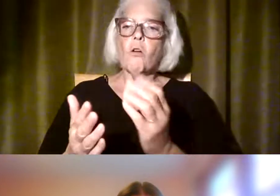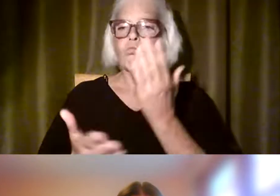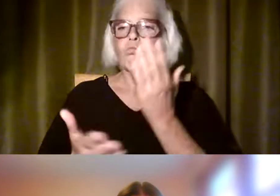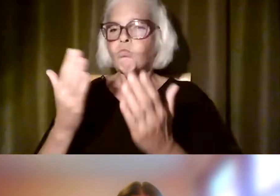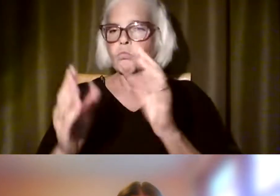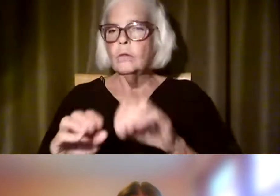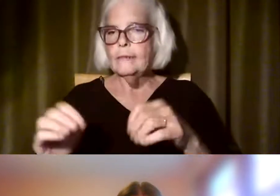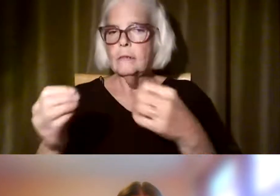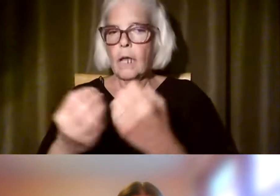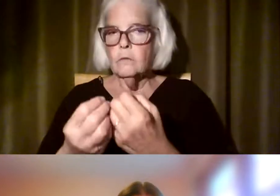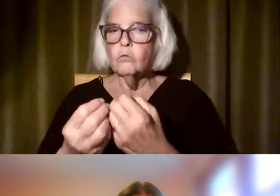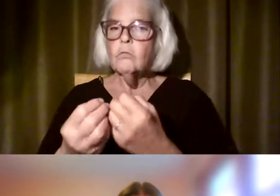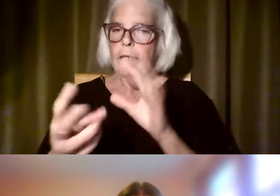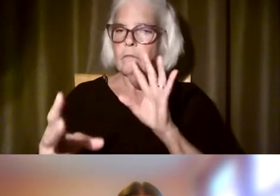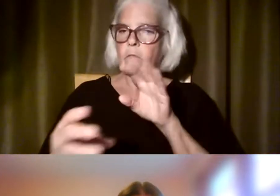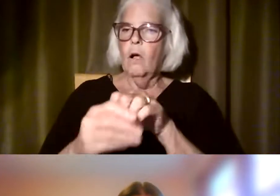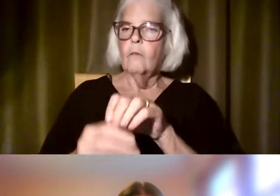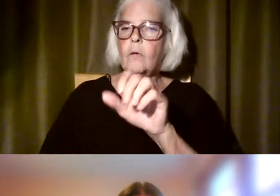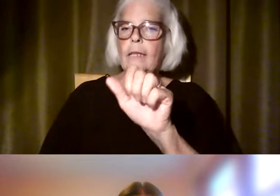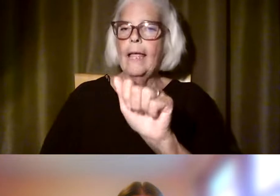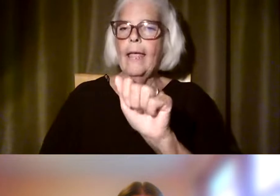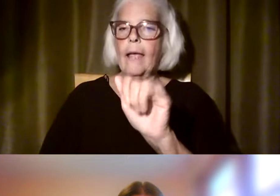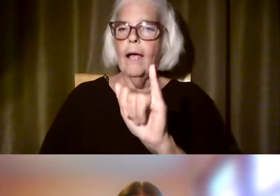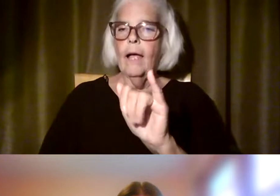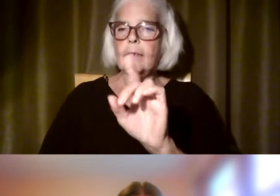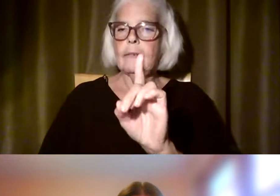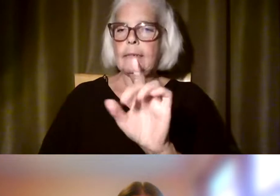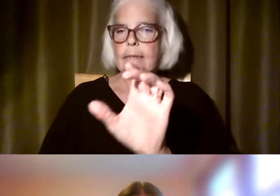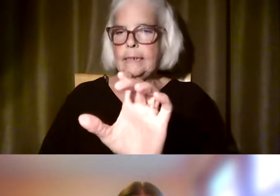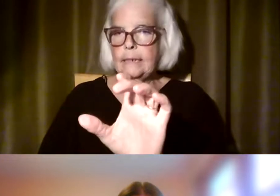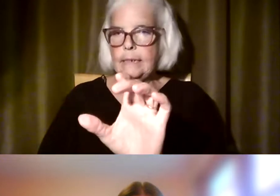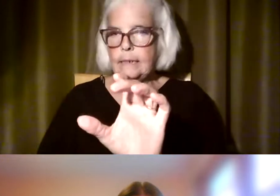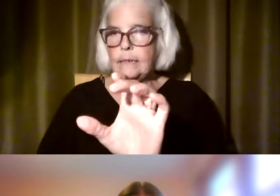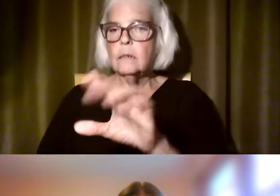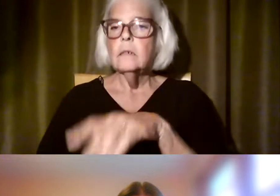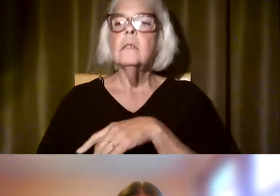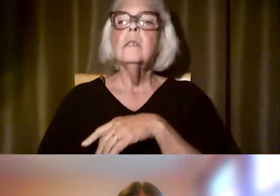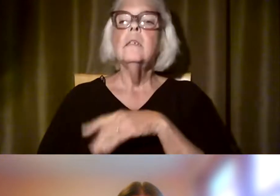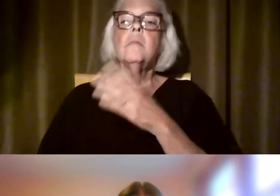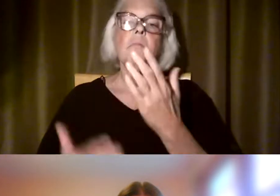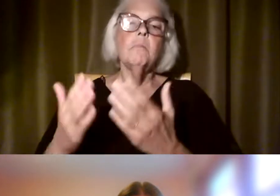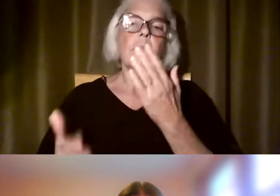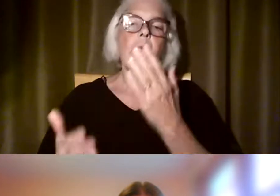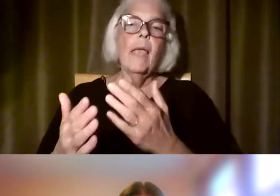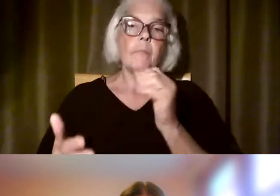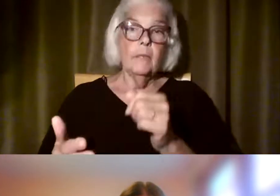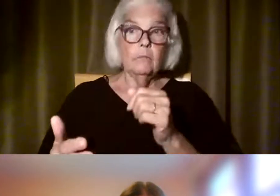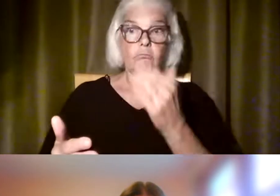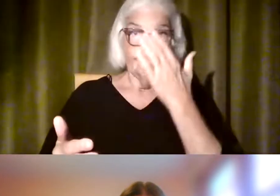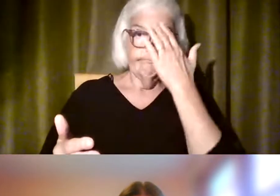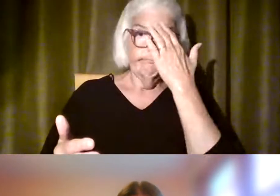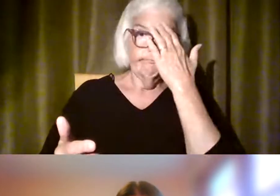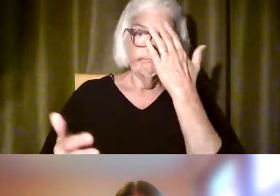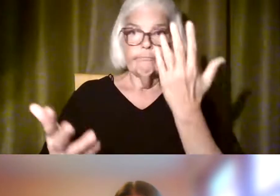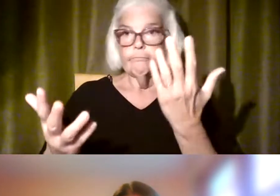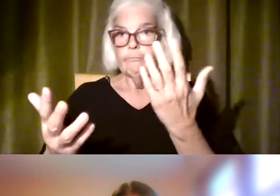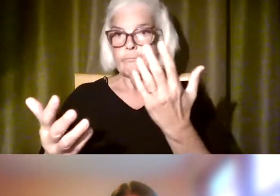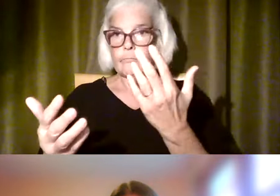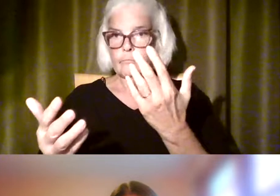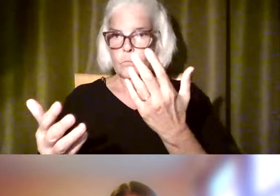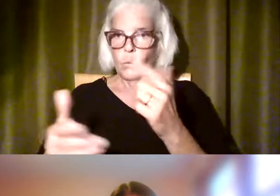those not familiar, maybe just highlighting the criteria for eligibility and how organizations could enroll if they haven't